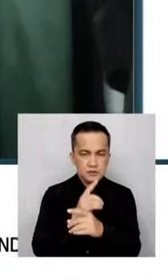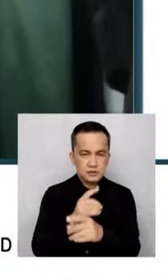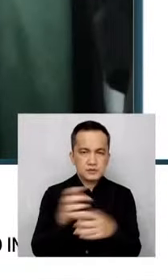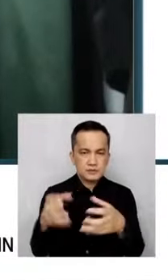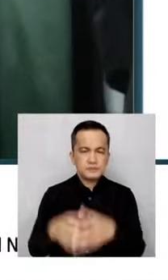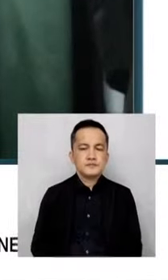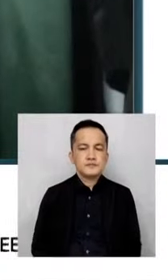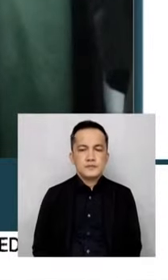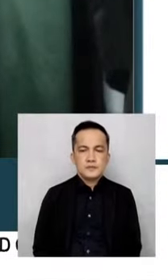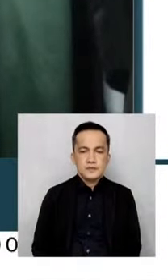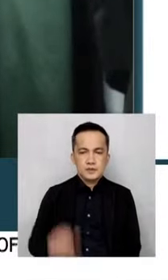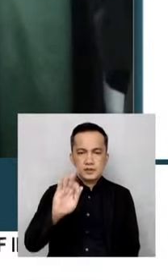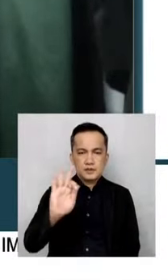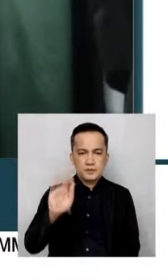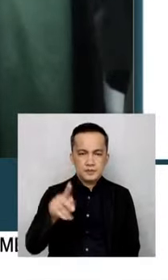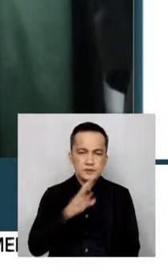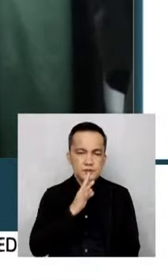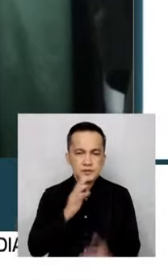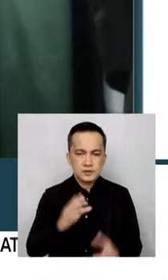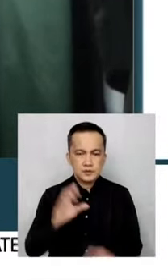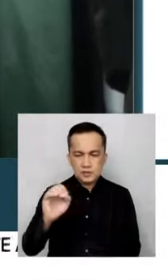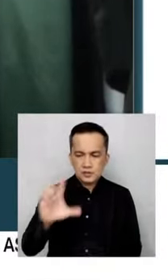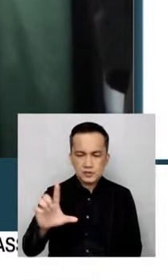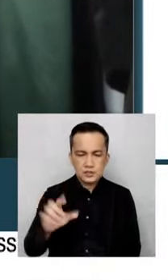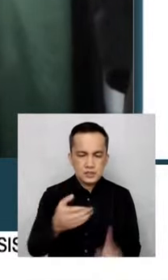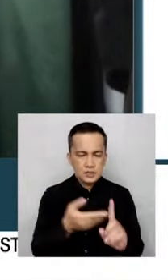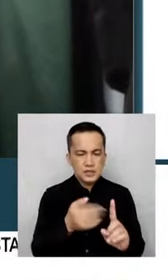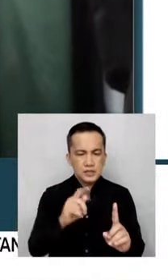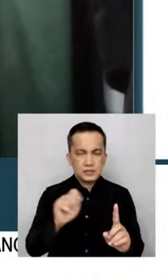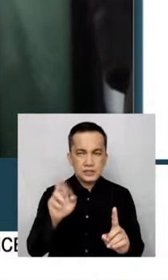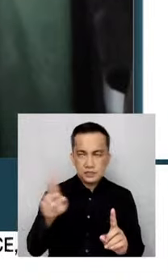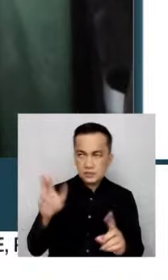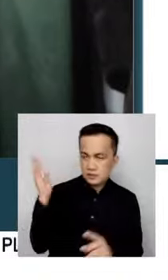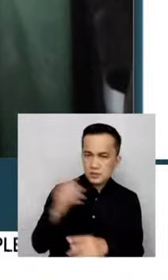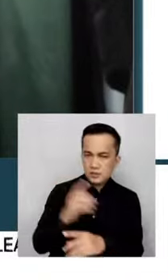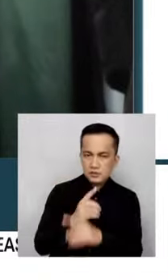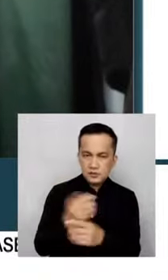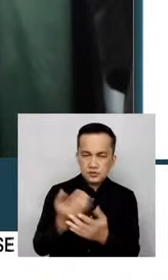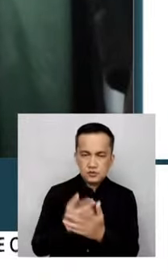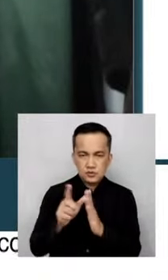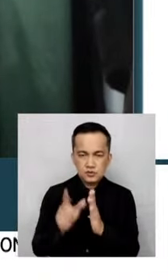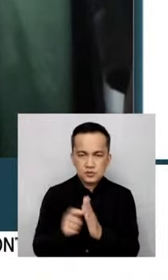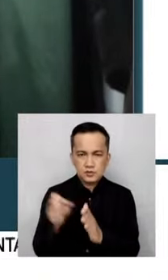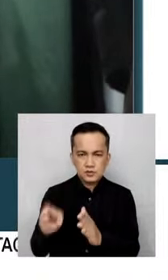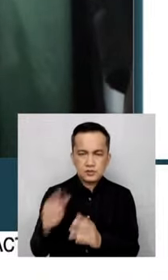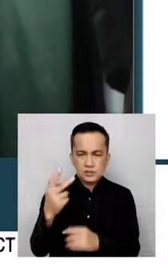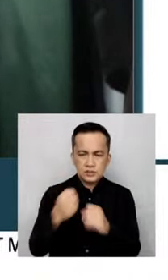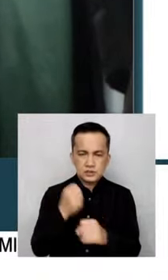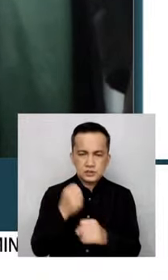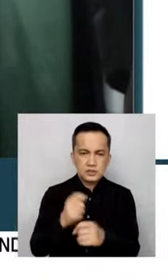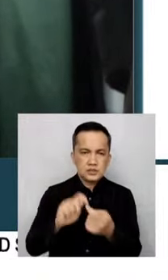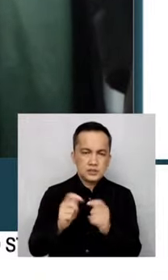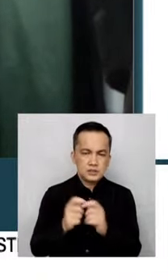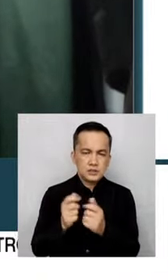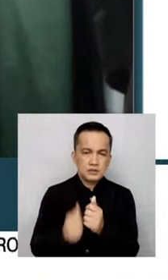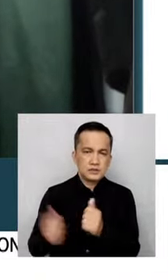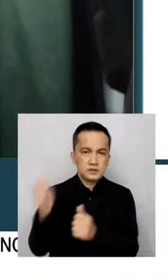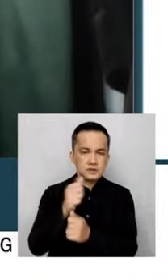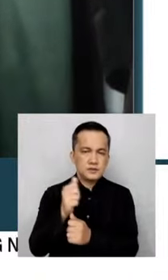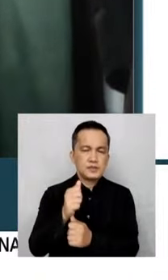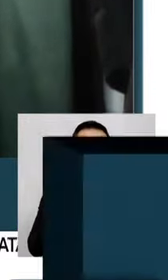AFP spokesperson Colonel Medel Aguilar also defending a new law imposing a three-year term for AFP chiefs.